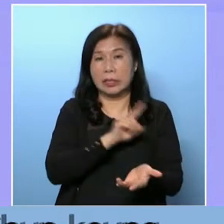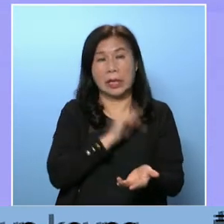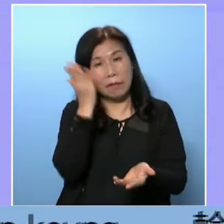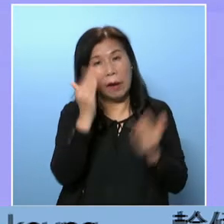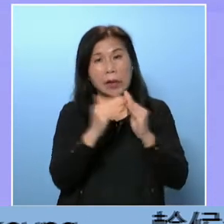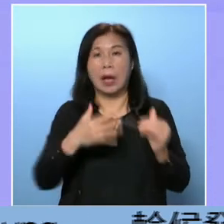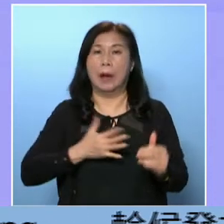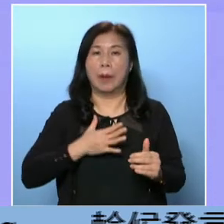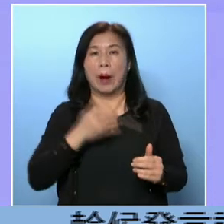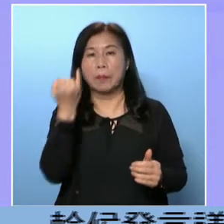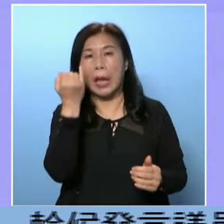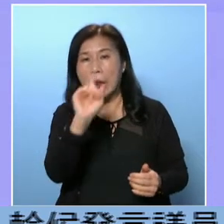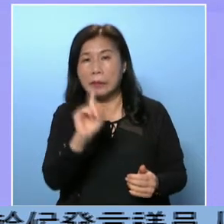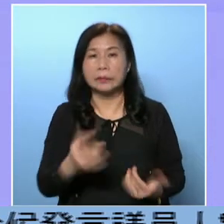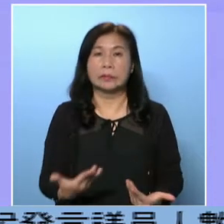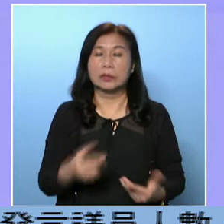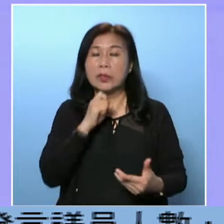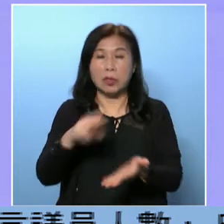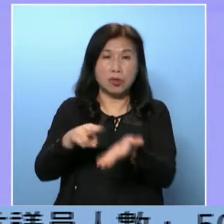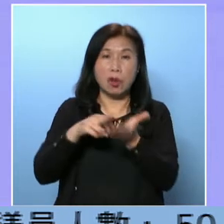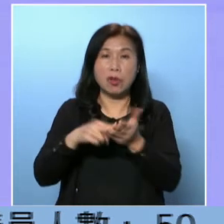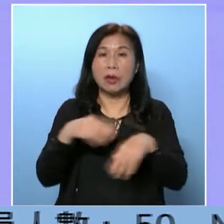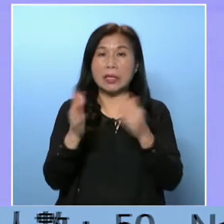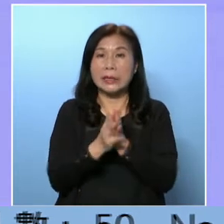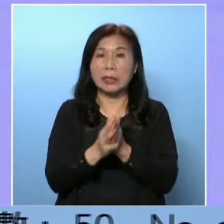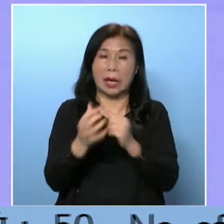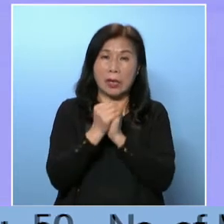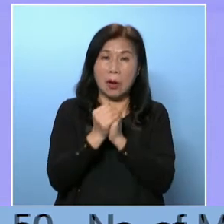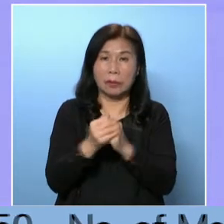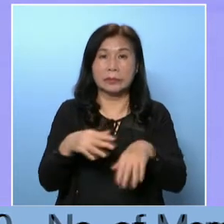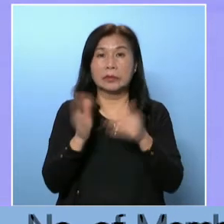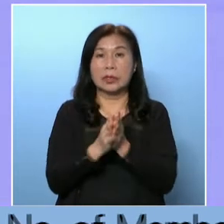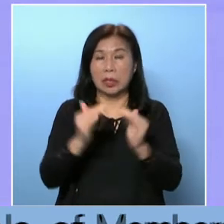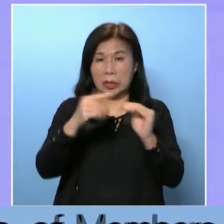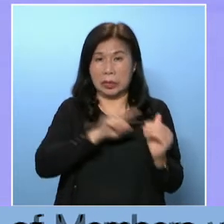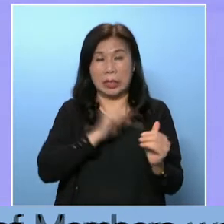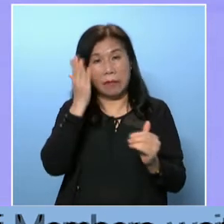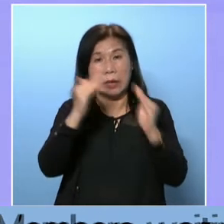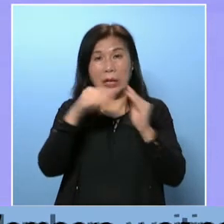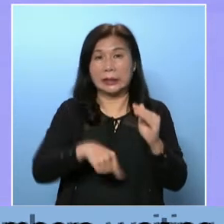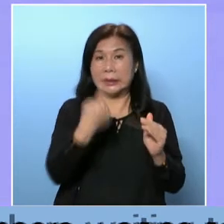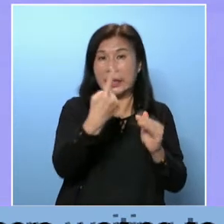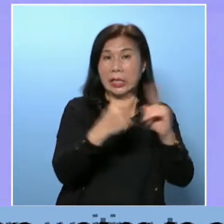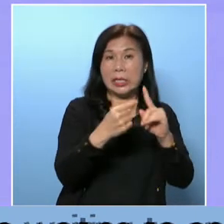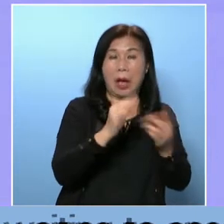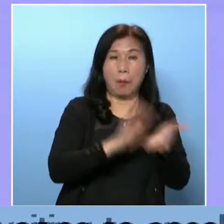the brink of collapse. Many people have to stay at home even if they are confirmed and they are feeling helpless. We have received a lot